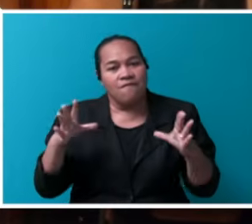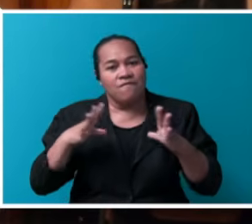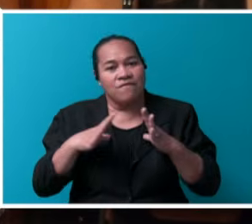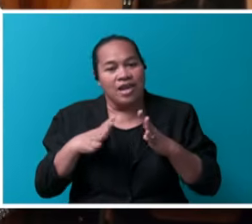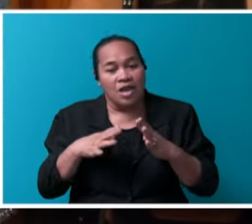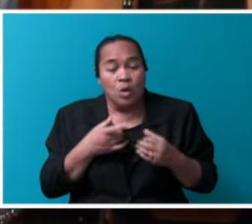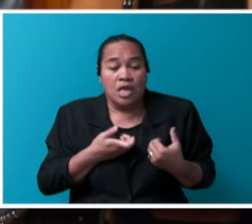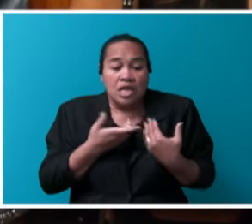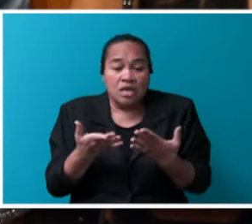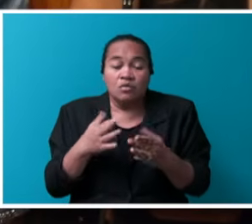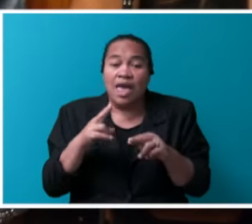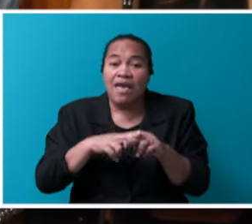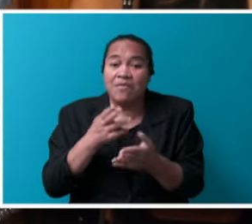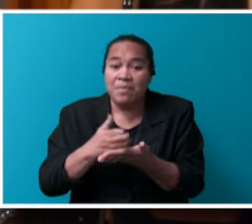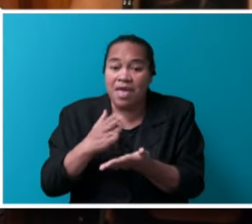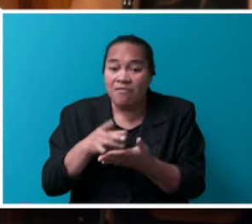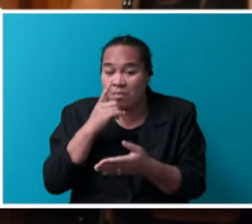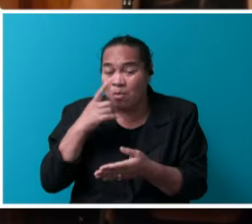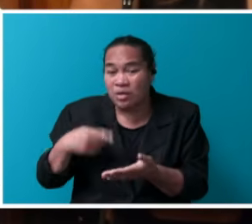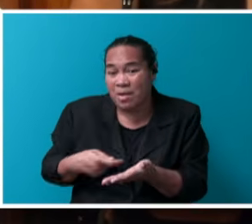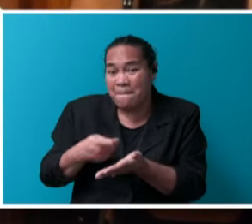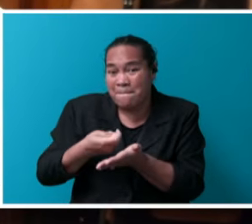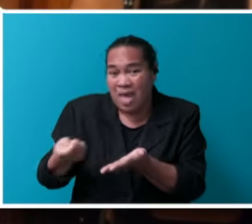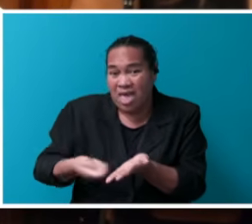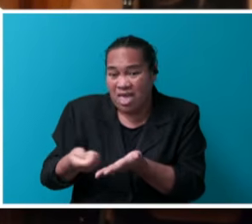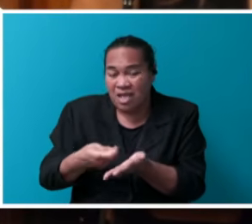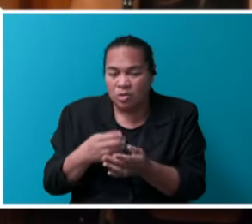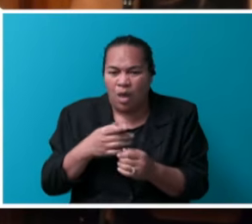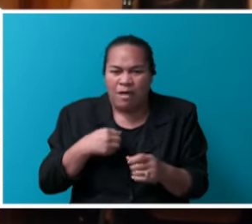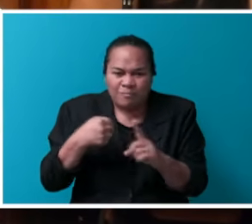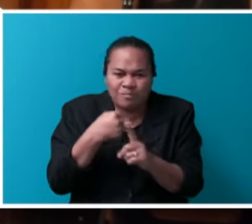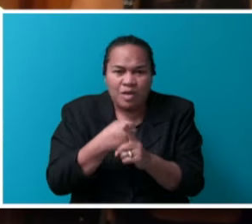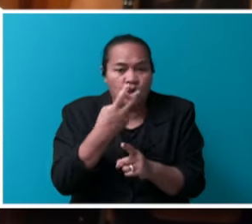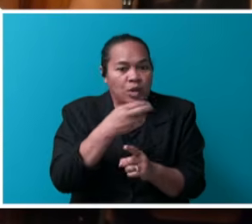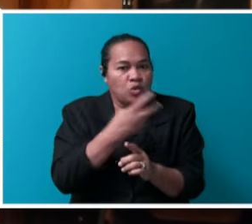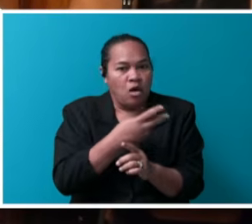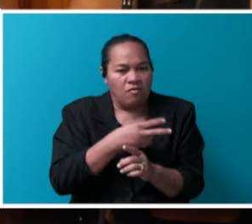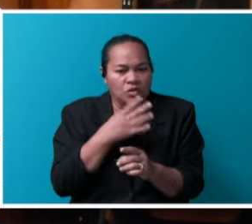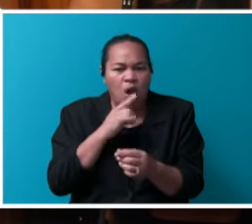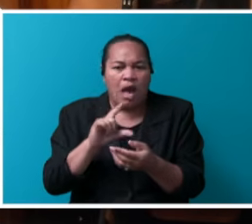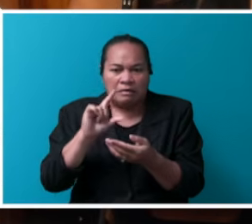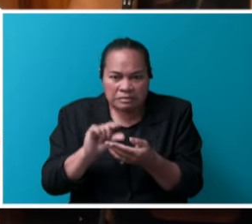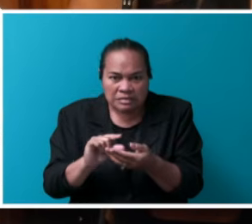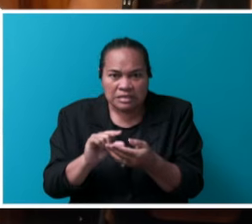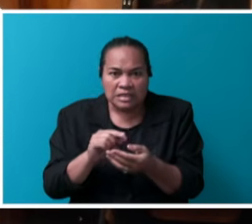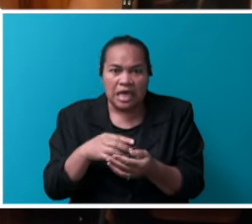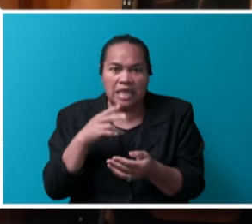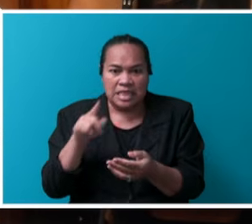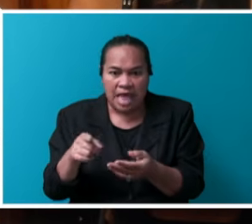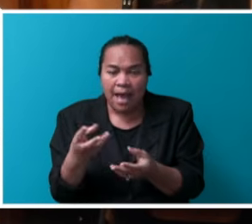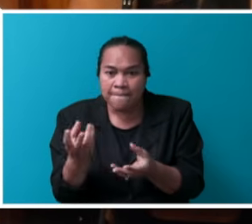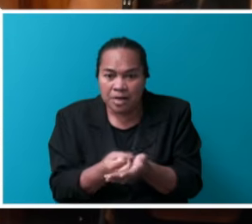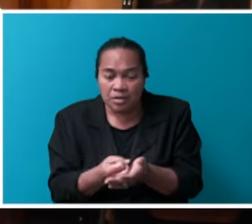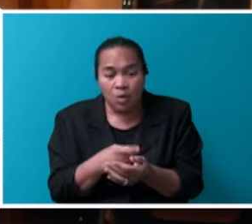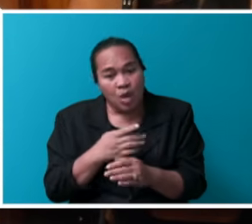justice to our FNPF pensioners who had been fighting since 2012 unilateral reduction in their pensions. We ended the longest strike in